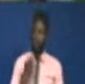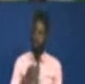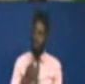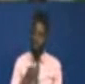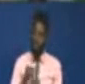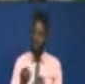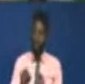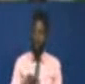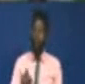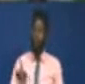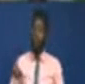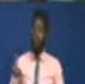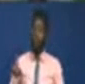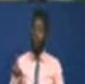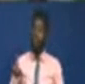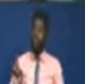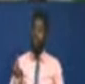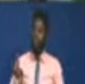ministry,